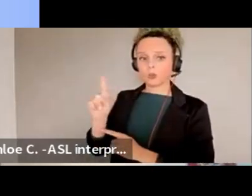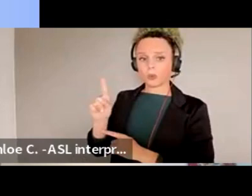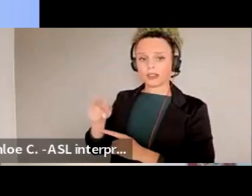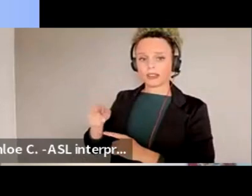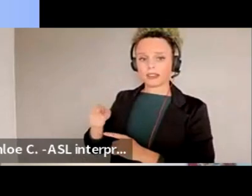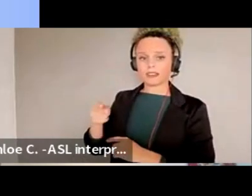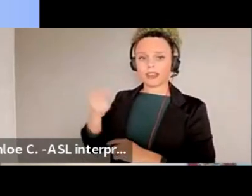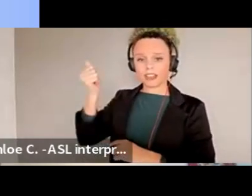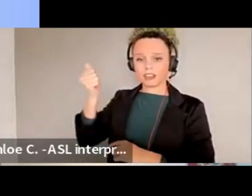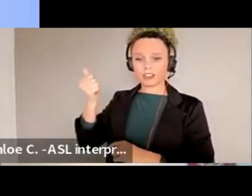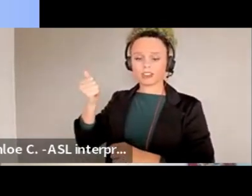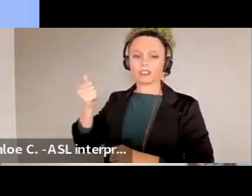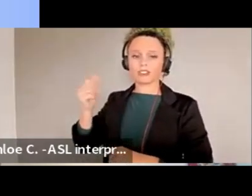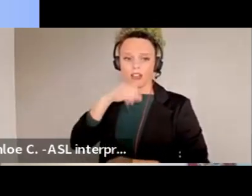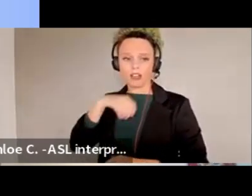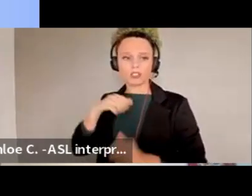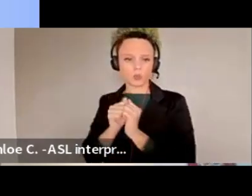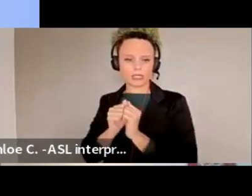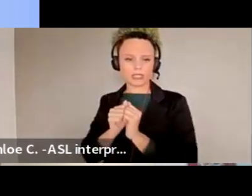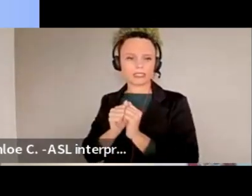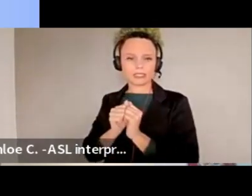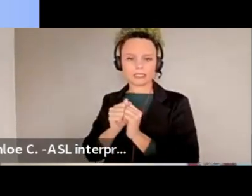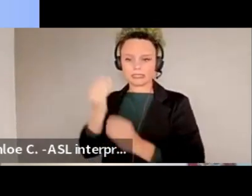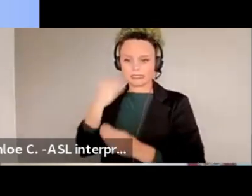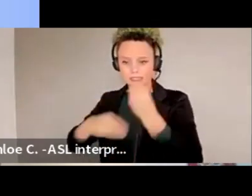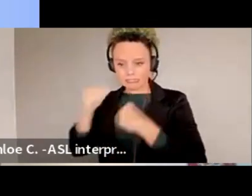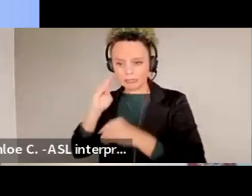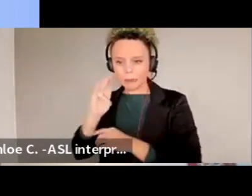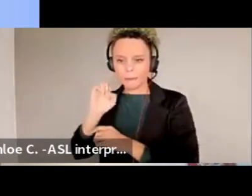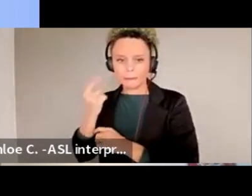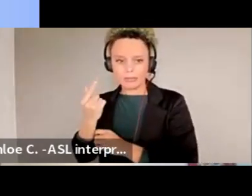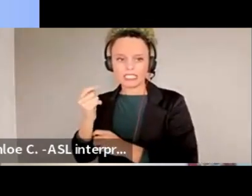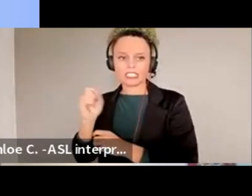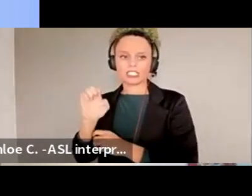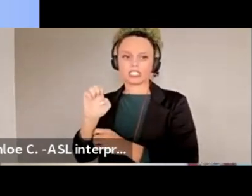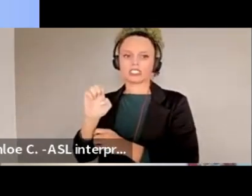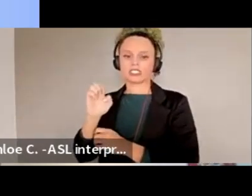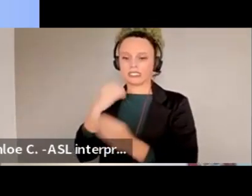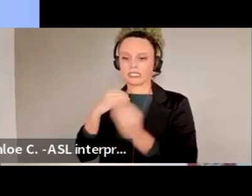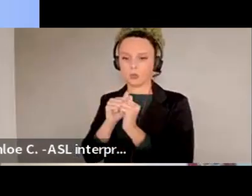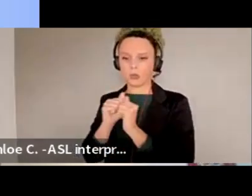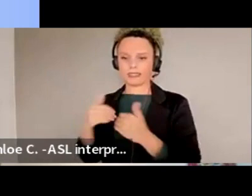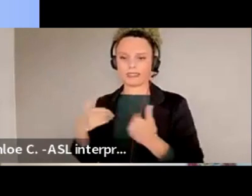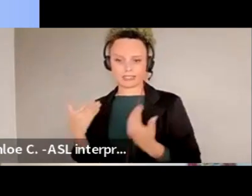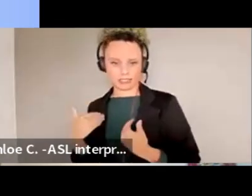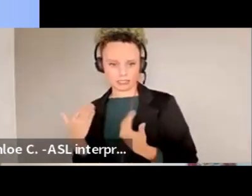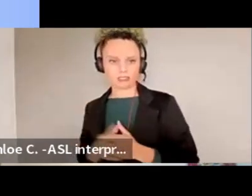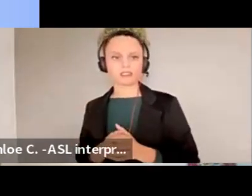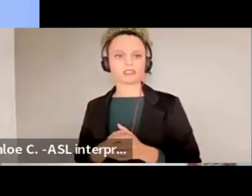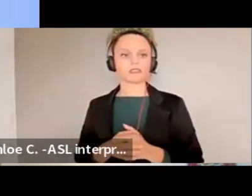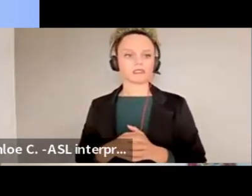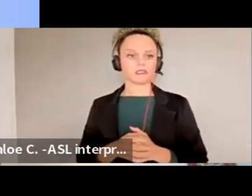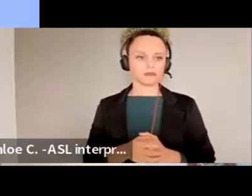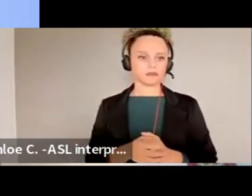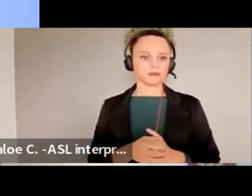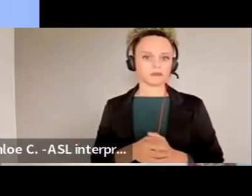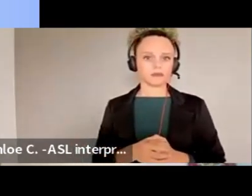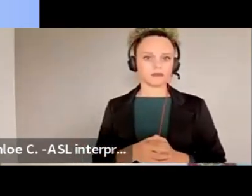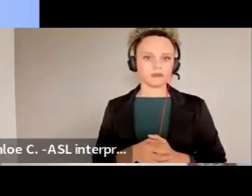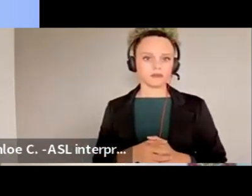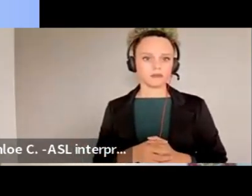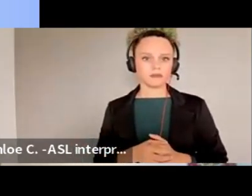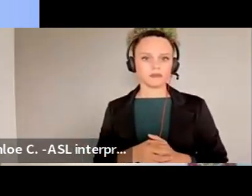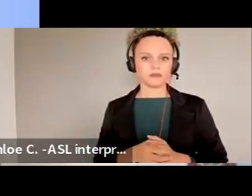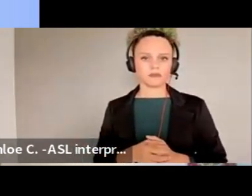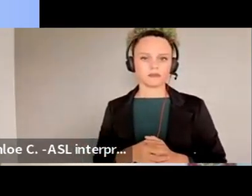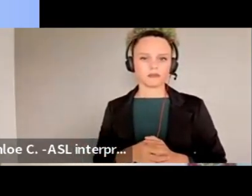disorder, and 1.3 times higher odds of binge eating symptoms in early adolescence. So if